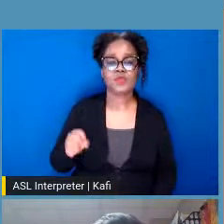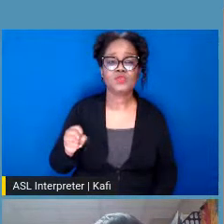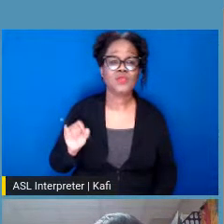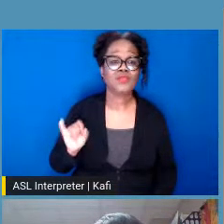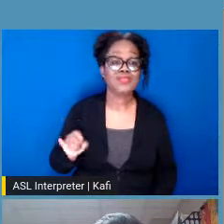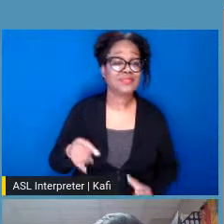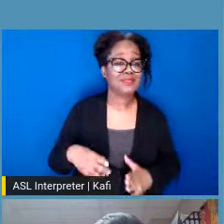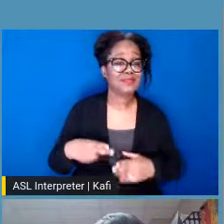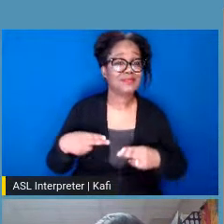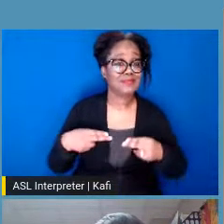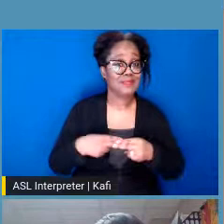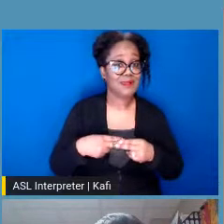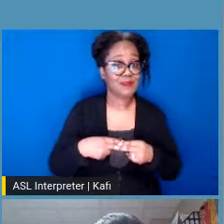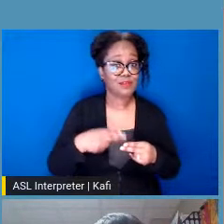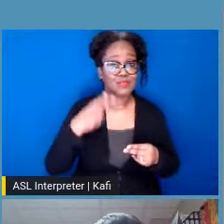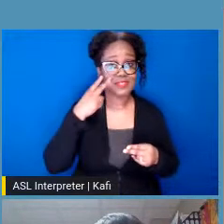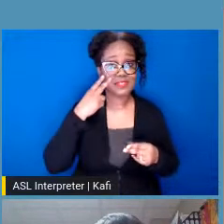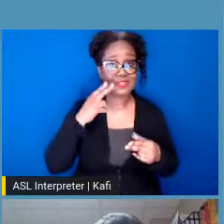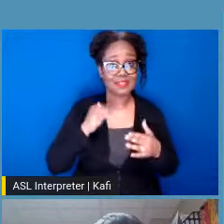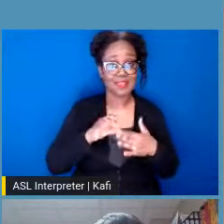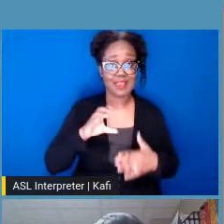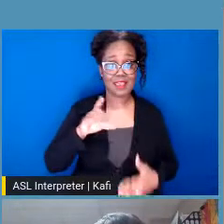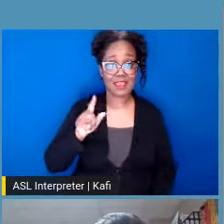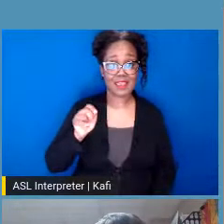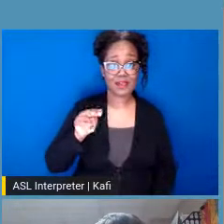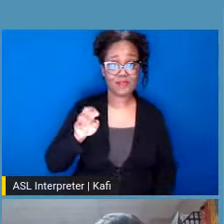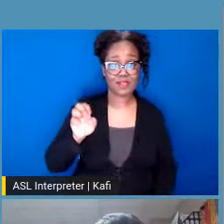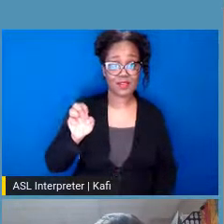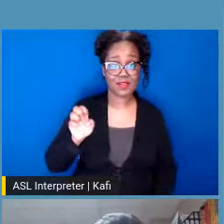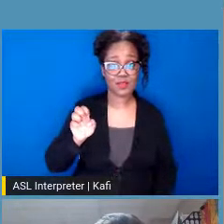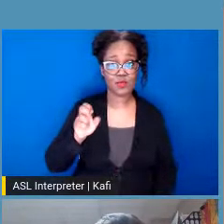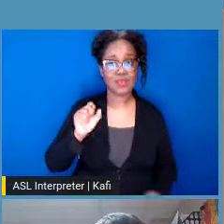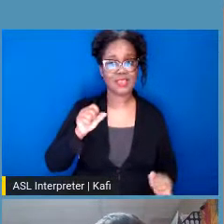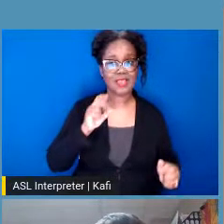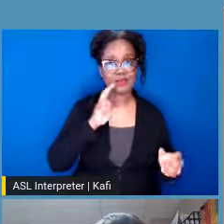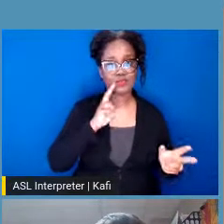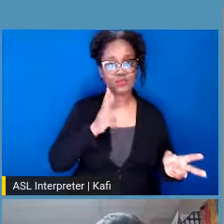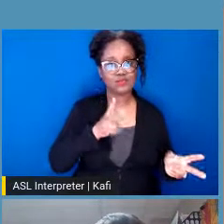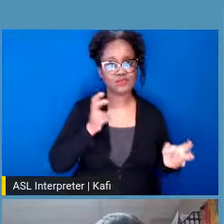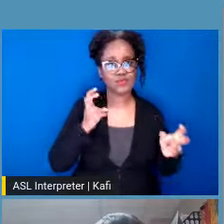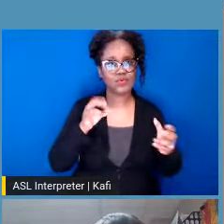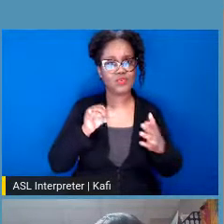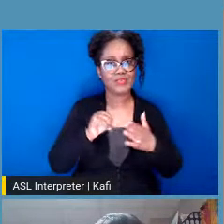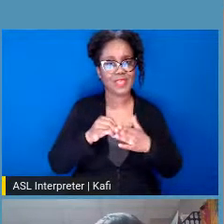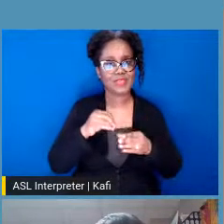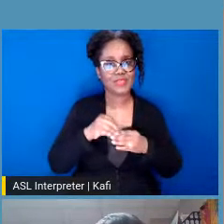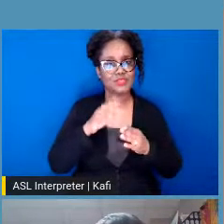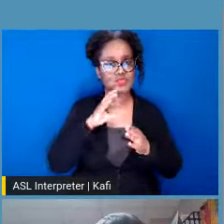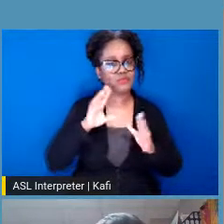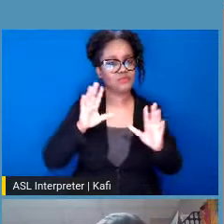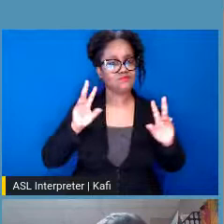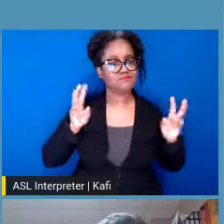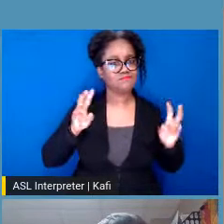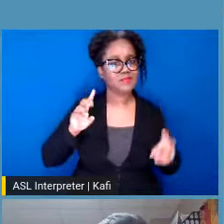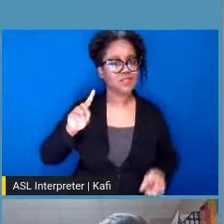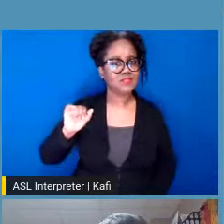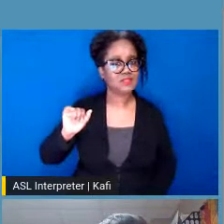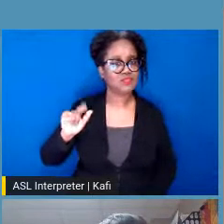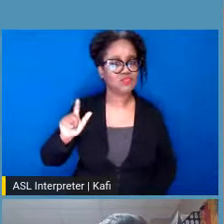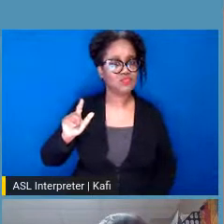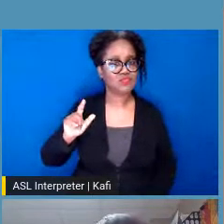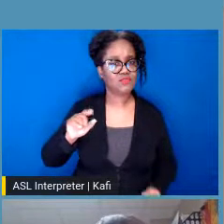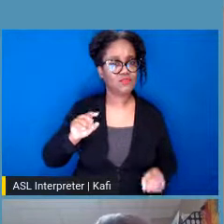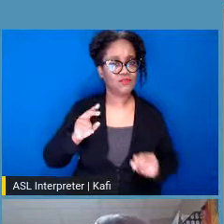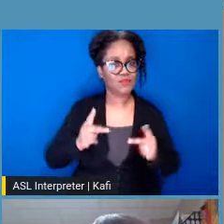translate the exhibit to a digital version. So we really wanted to replicate the experience one would have in the